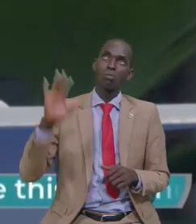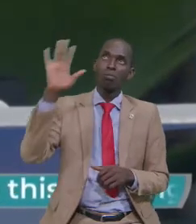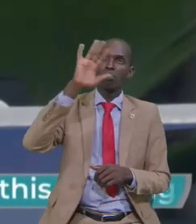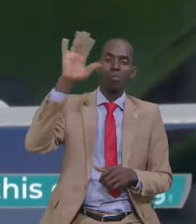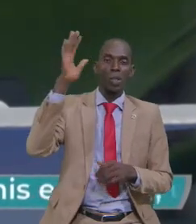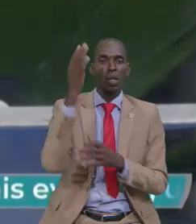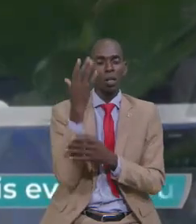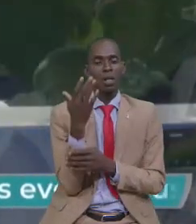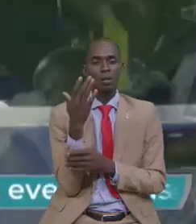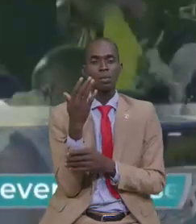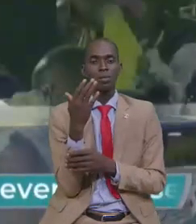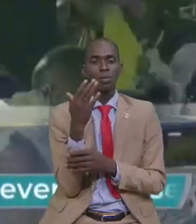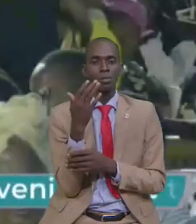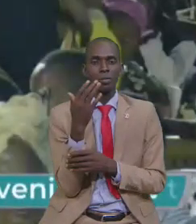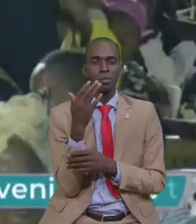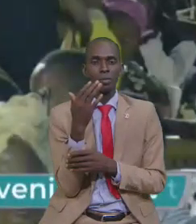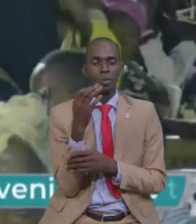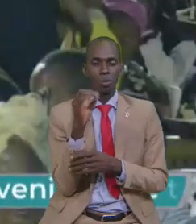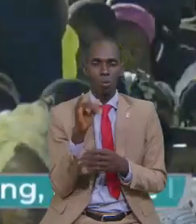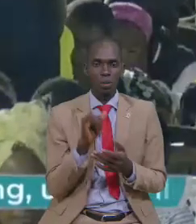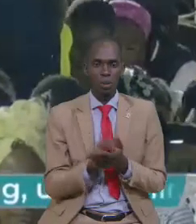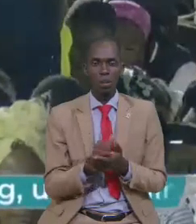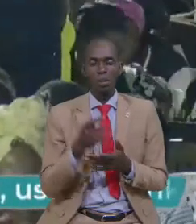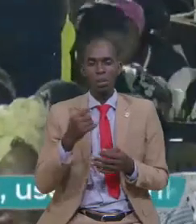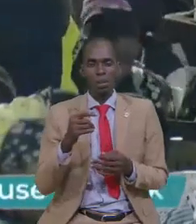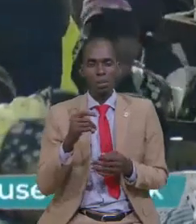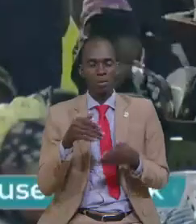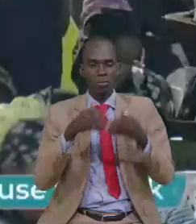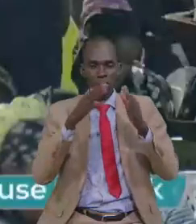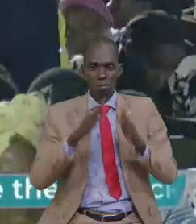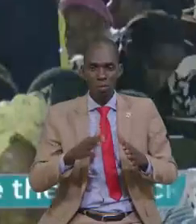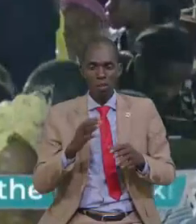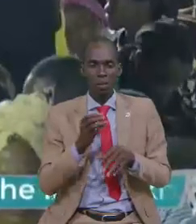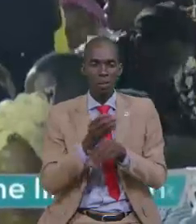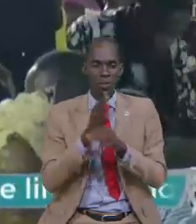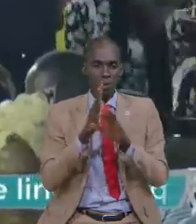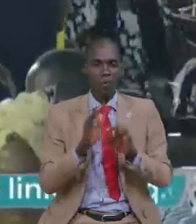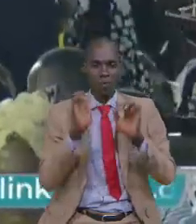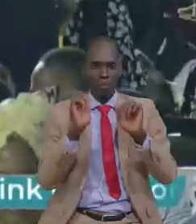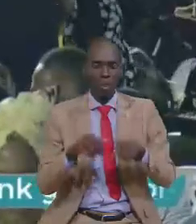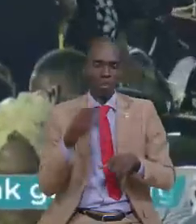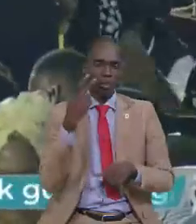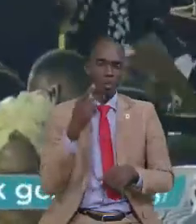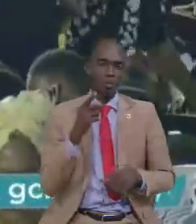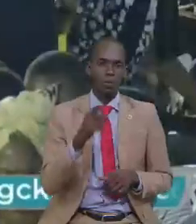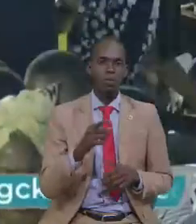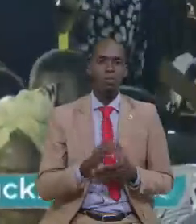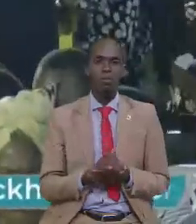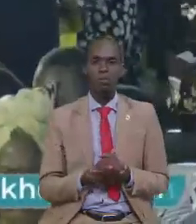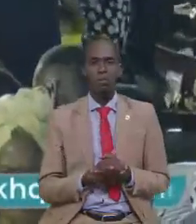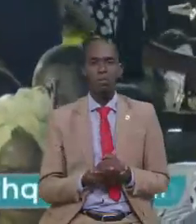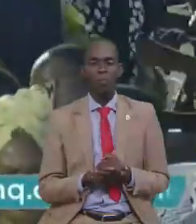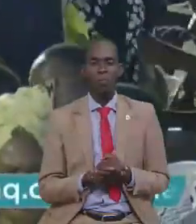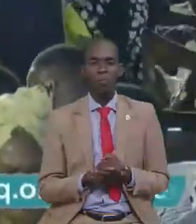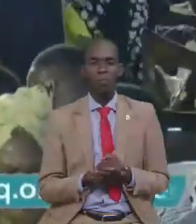well. Go to the far left as well. And reach out to the